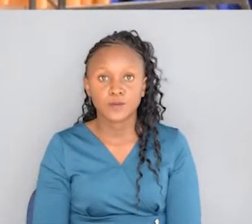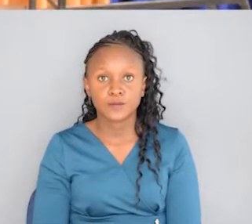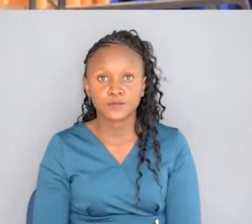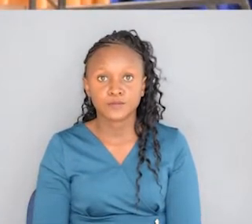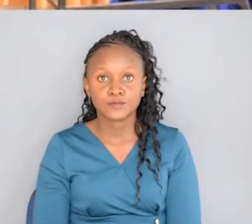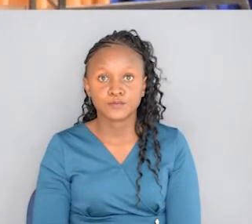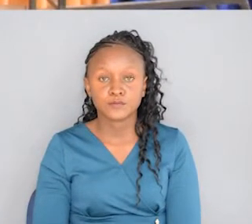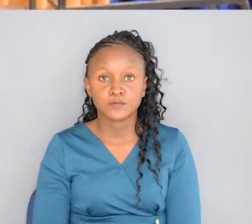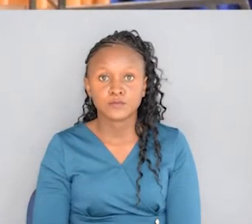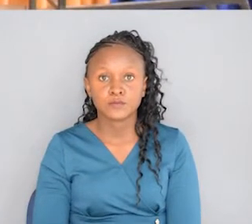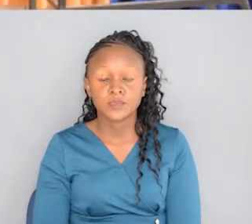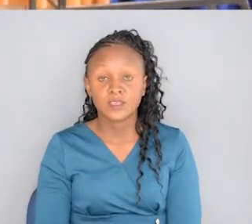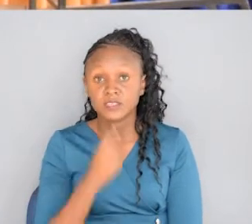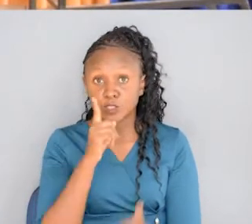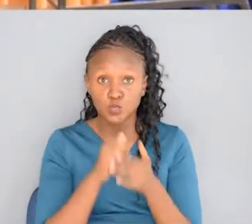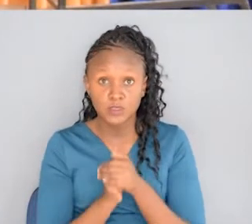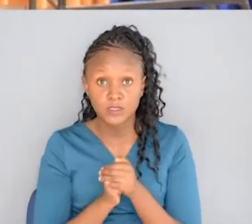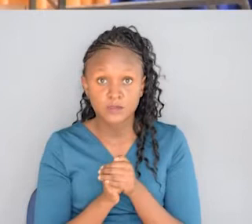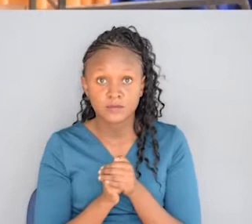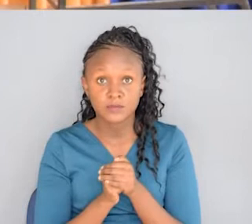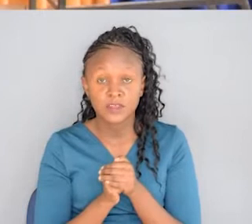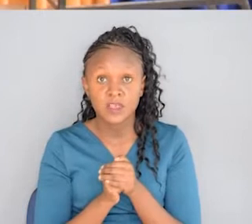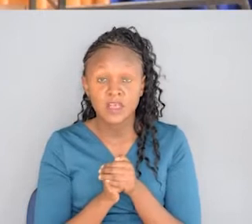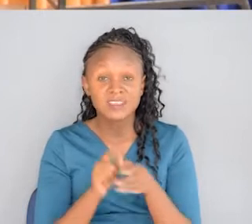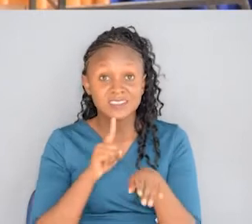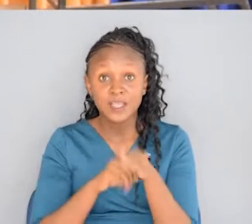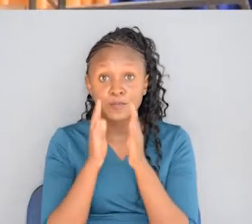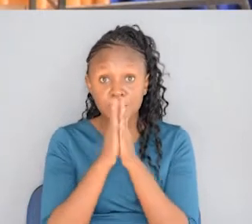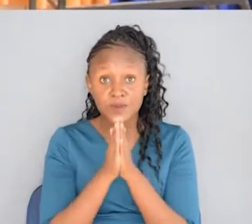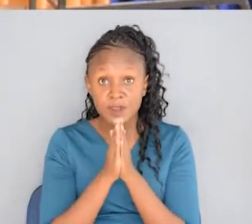And it says, "And when you pray,